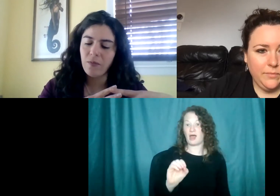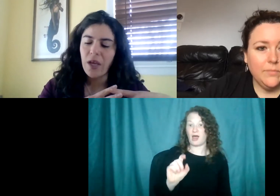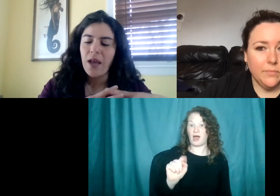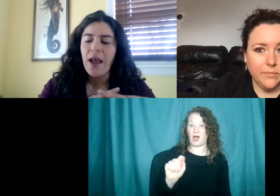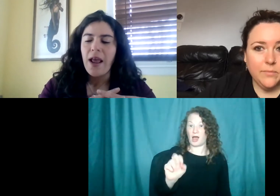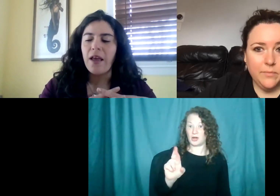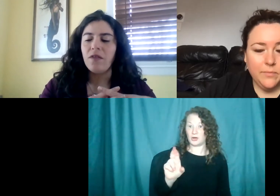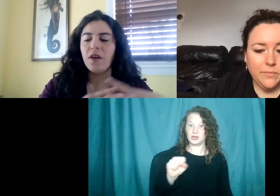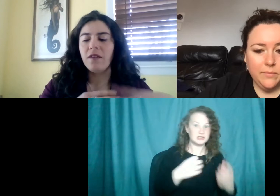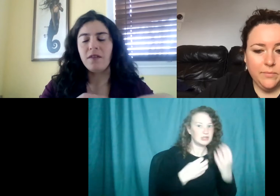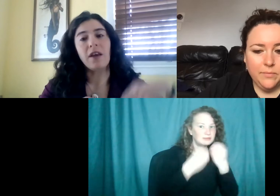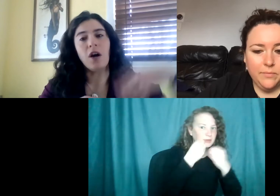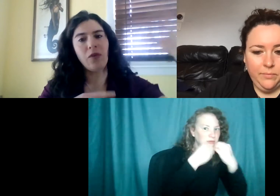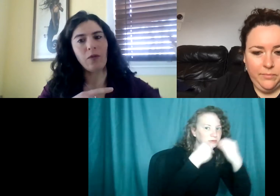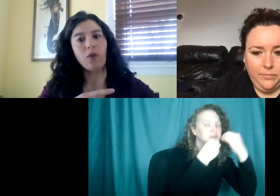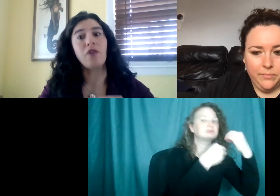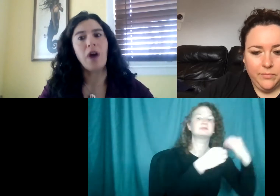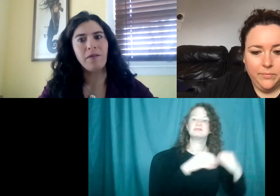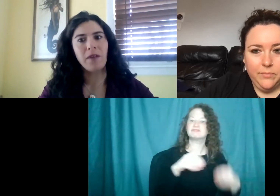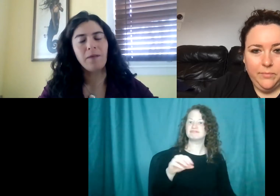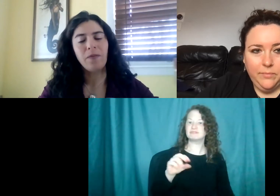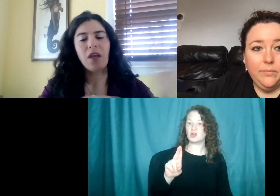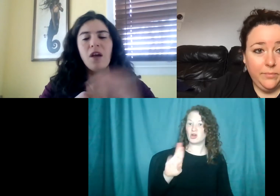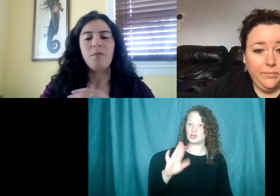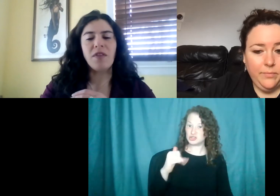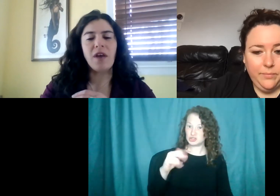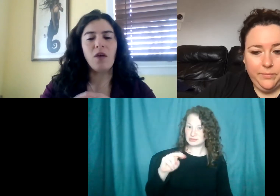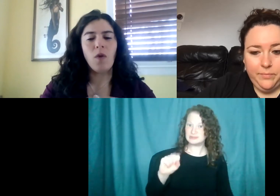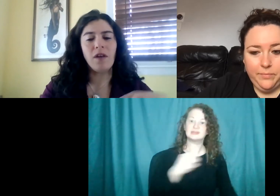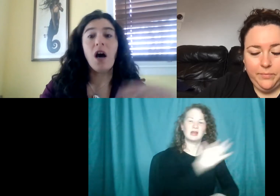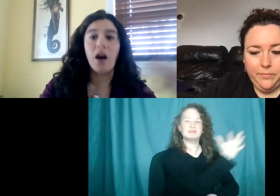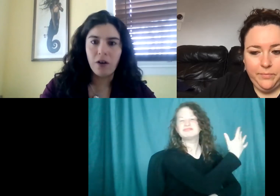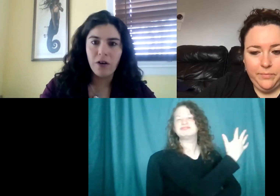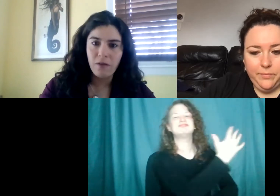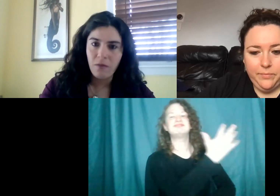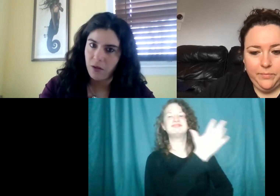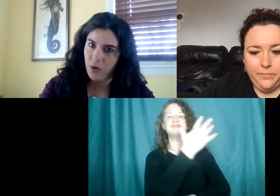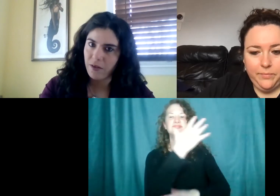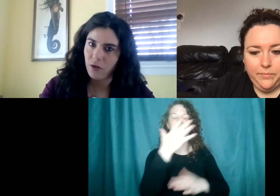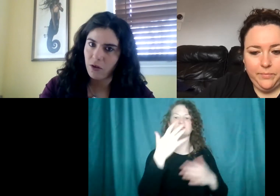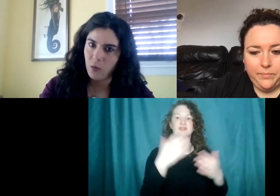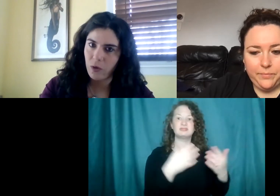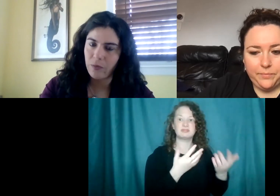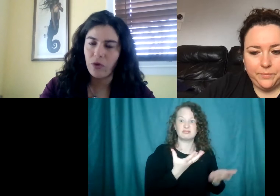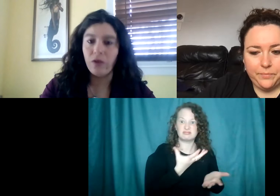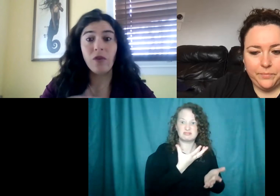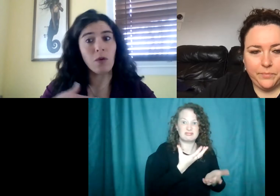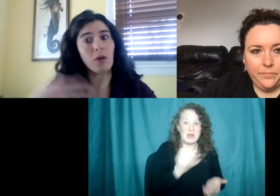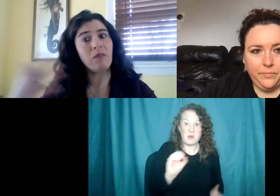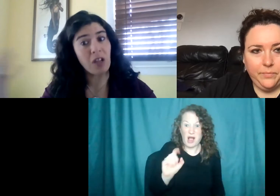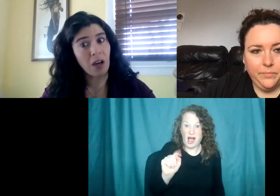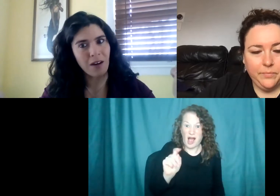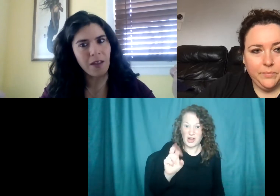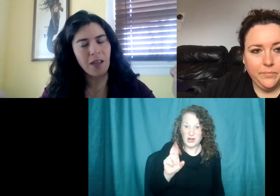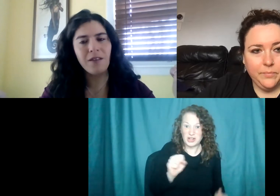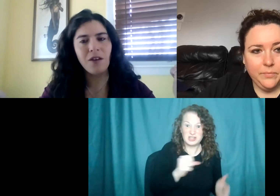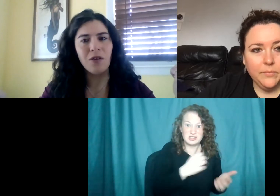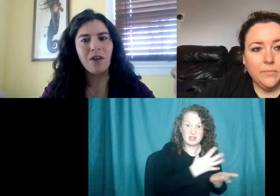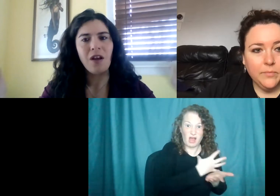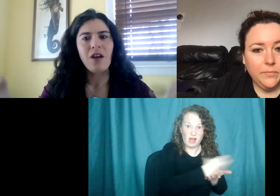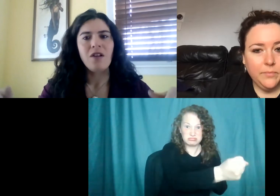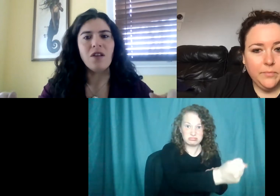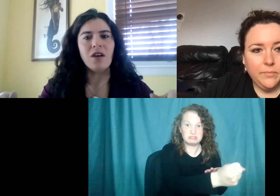down, and thus the kelps were thriving. But then when the otters on the West Coast were removed, or the cod on the